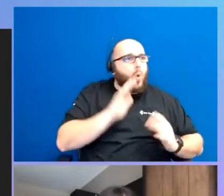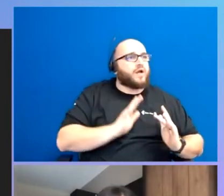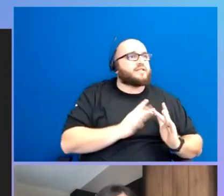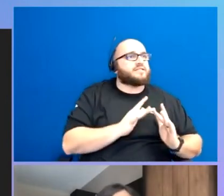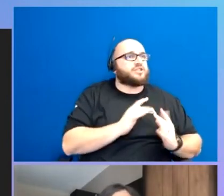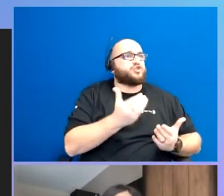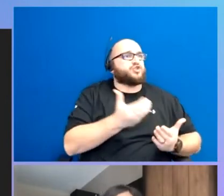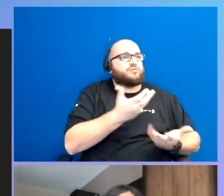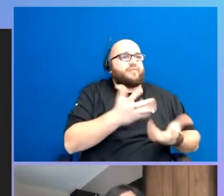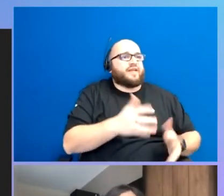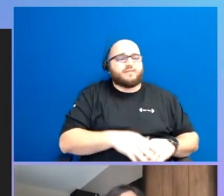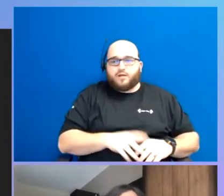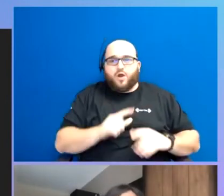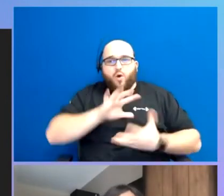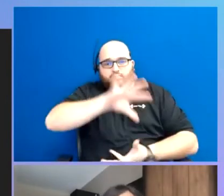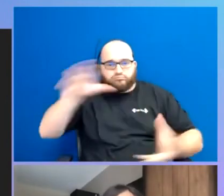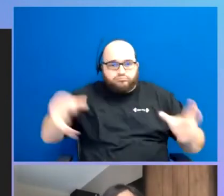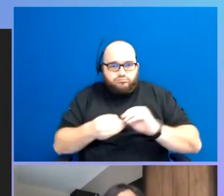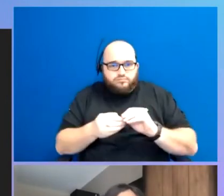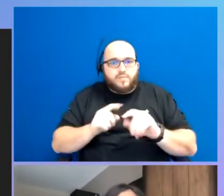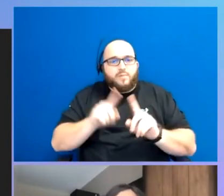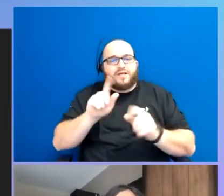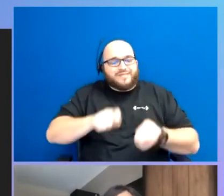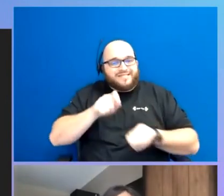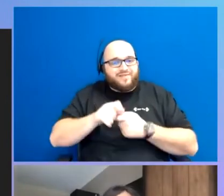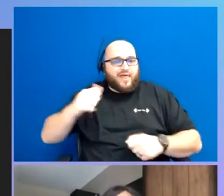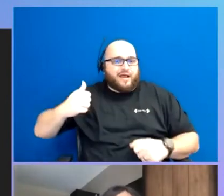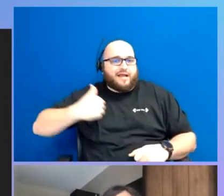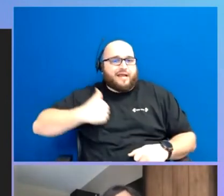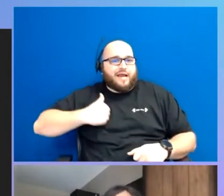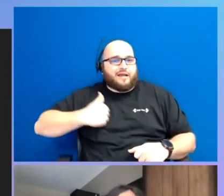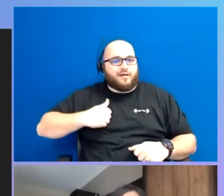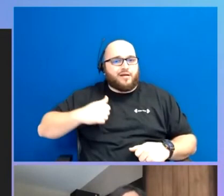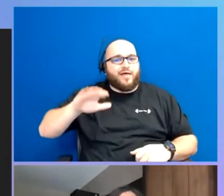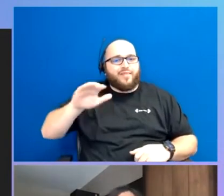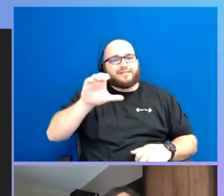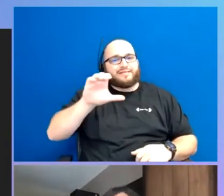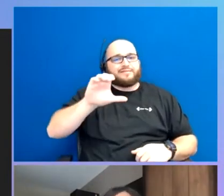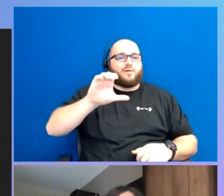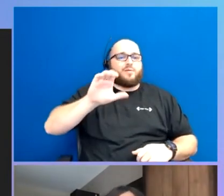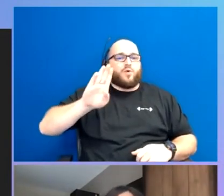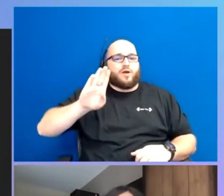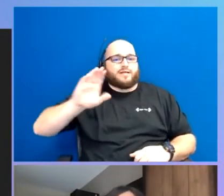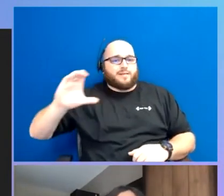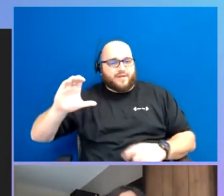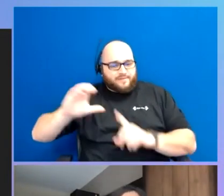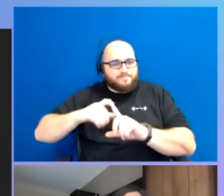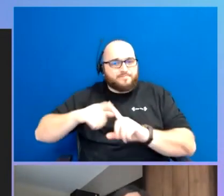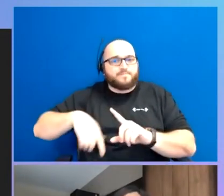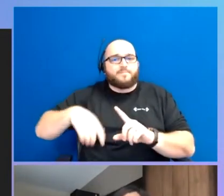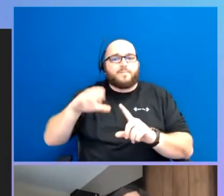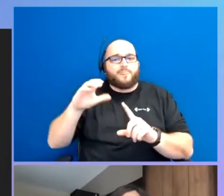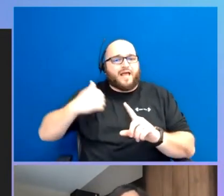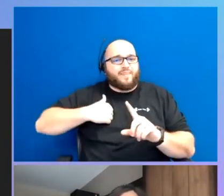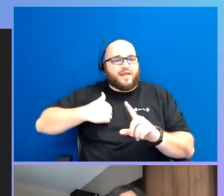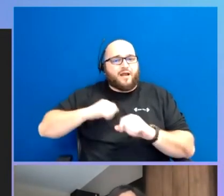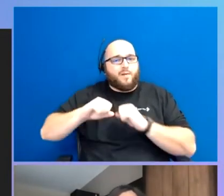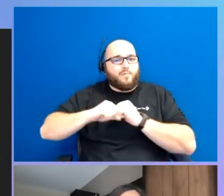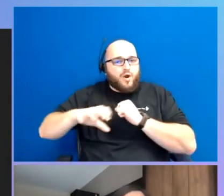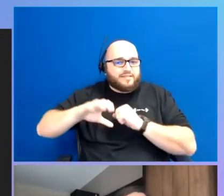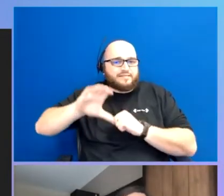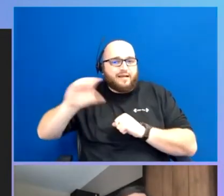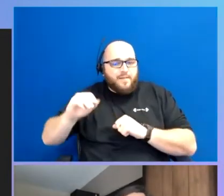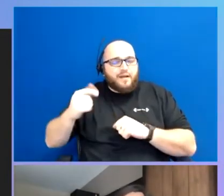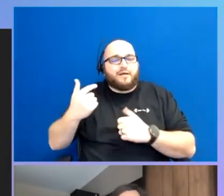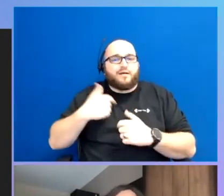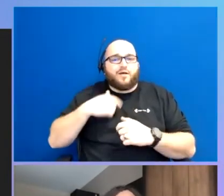use a media company, in this case, the Canadian Broadcasting Corporation, as a baseline, and then review various ways to measure accessibility